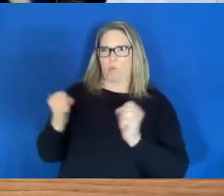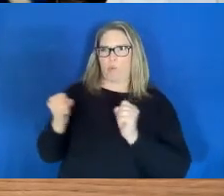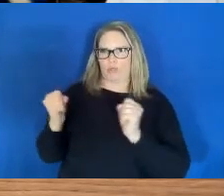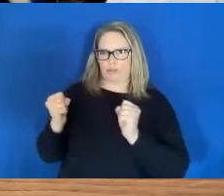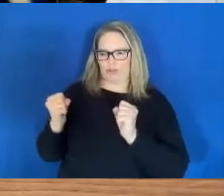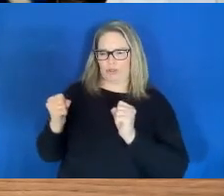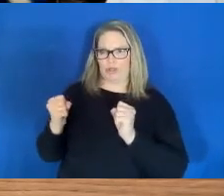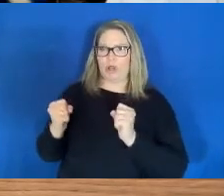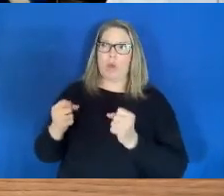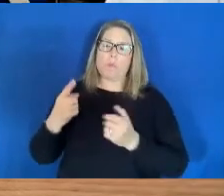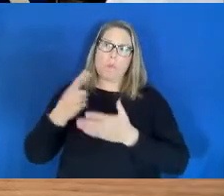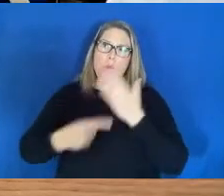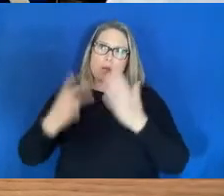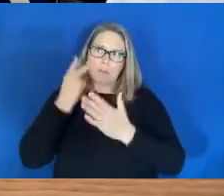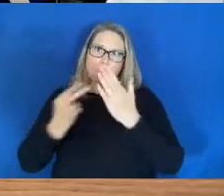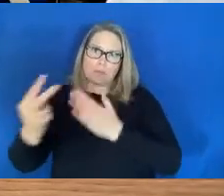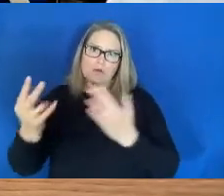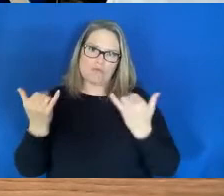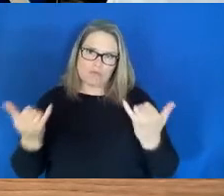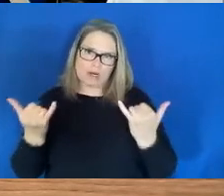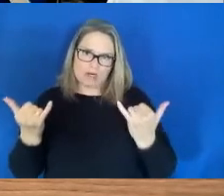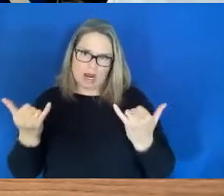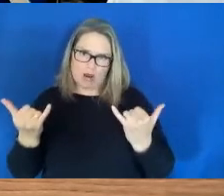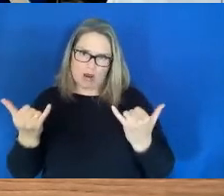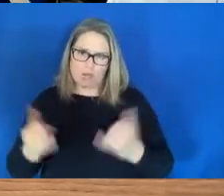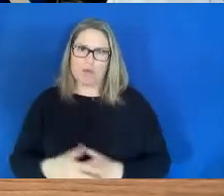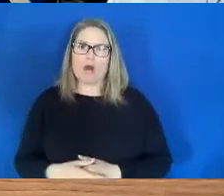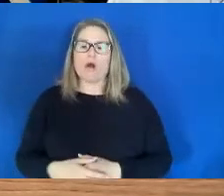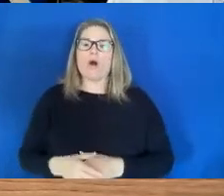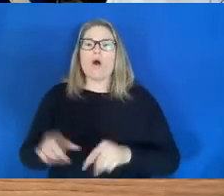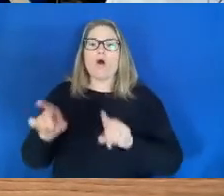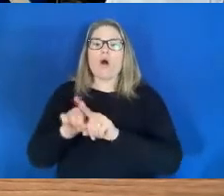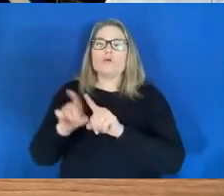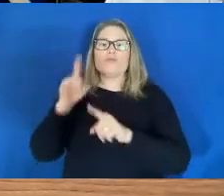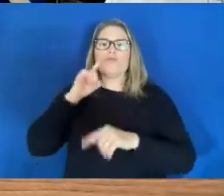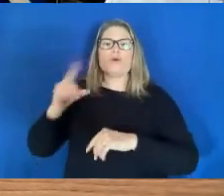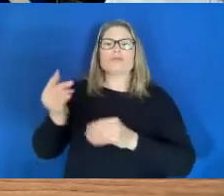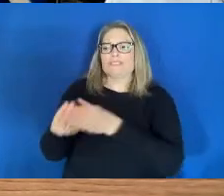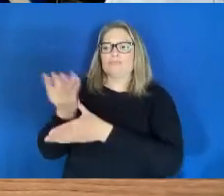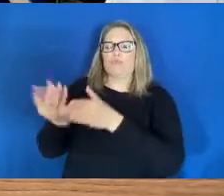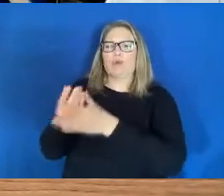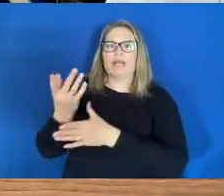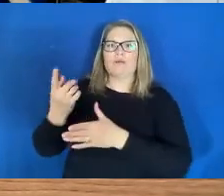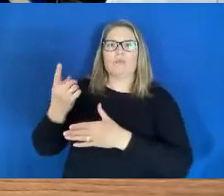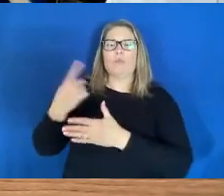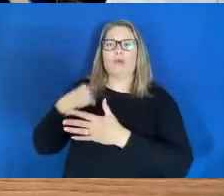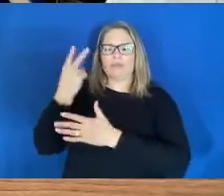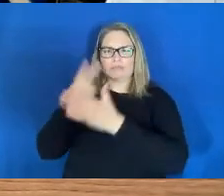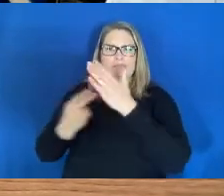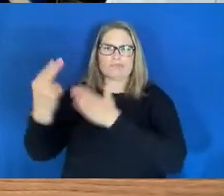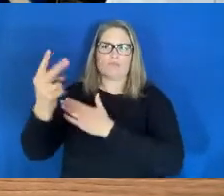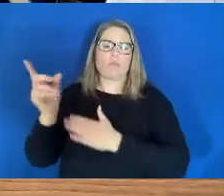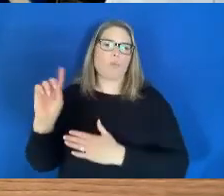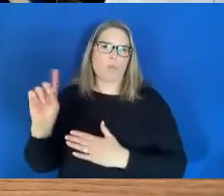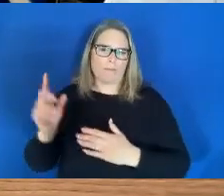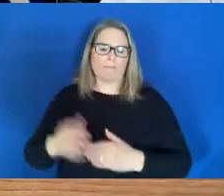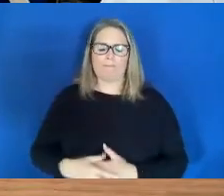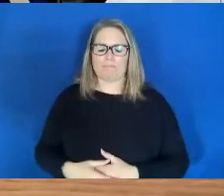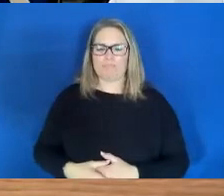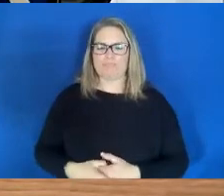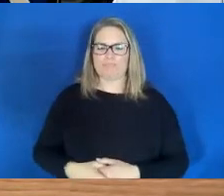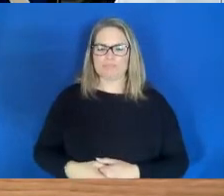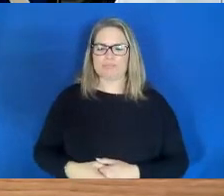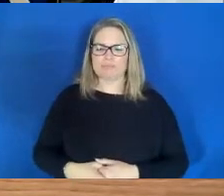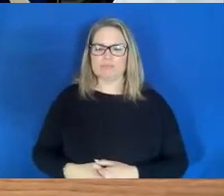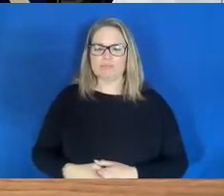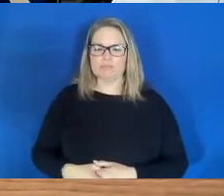seeing right now, as well as an outlook for spring. Bonjour, je vais vous présenter. And we're